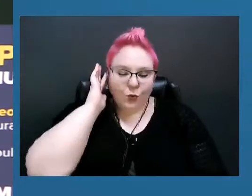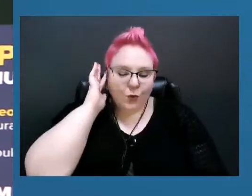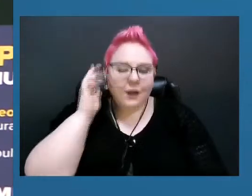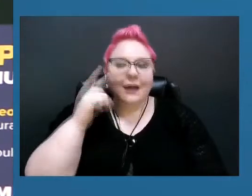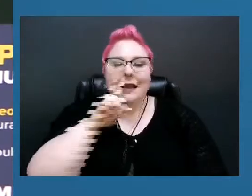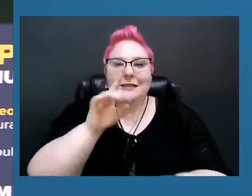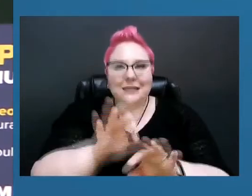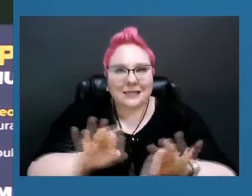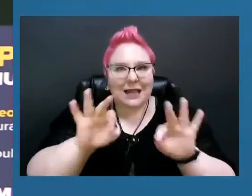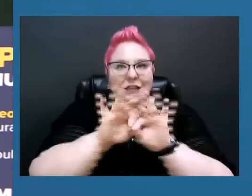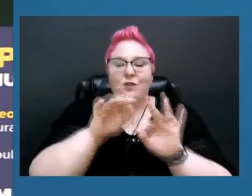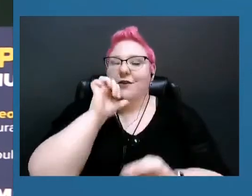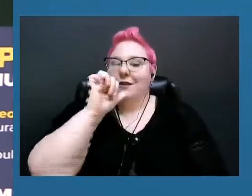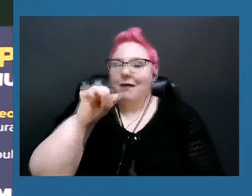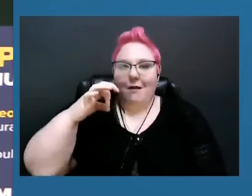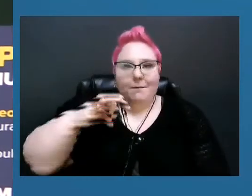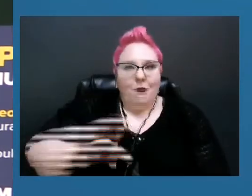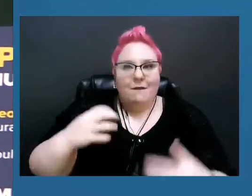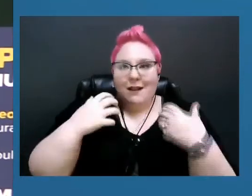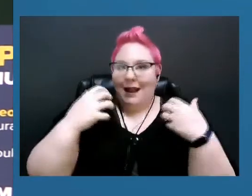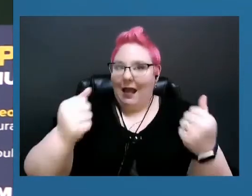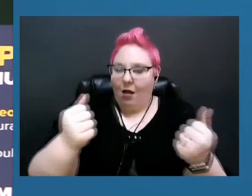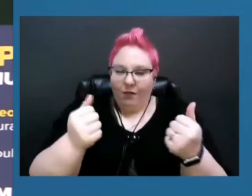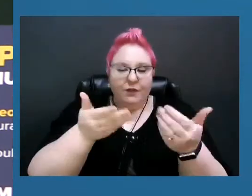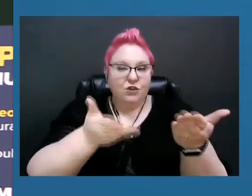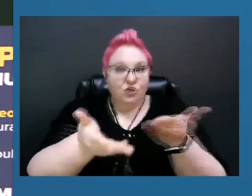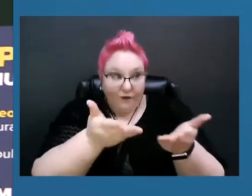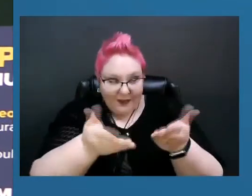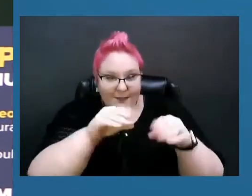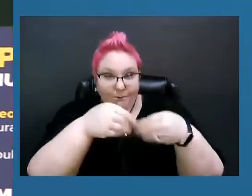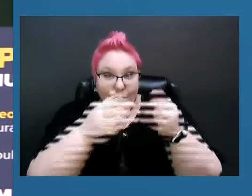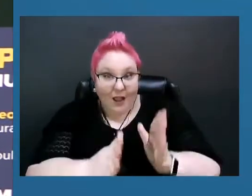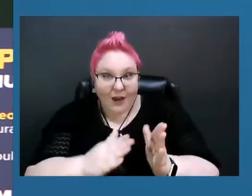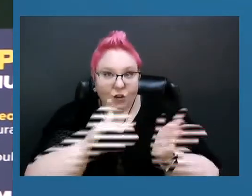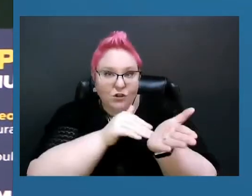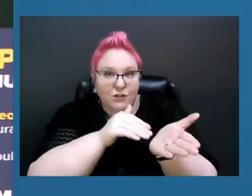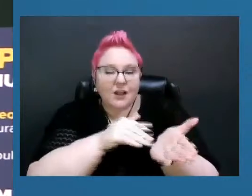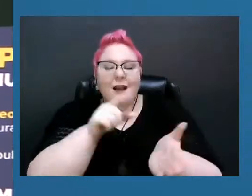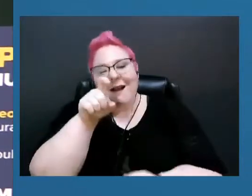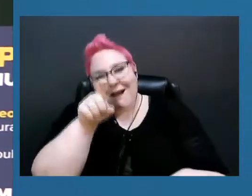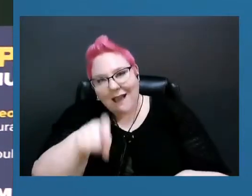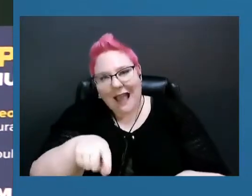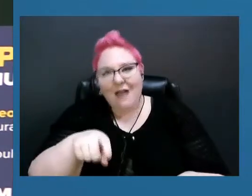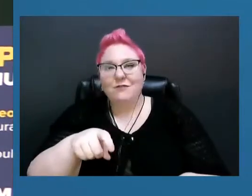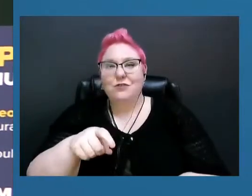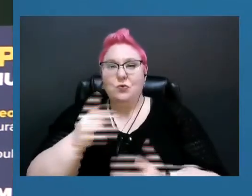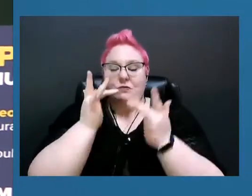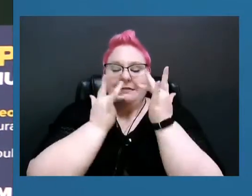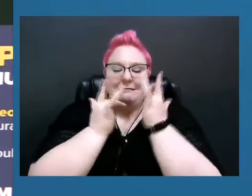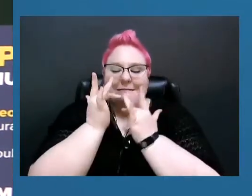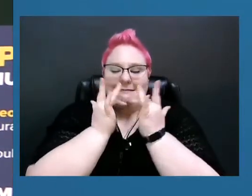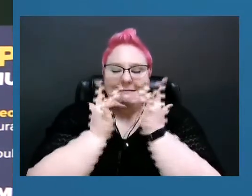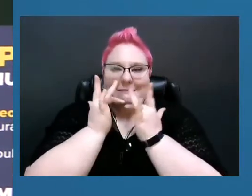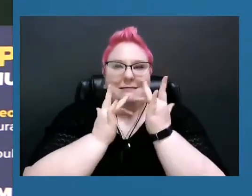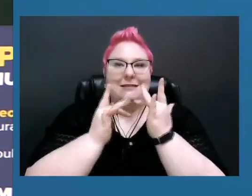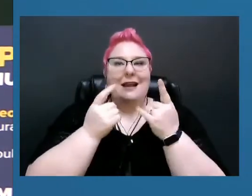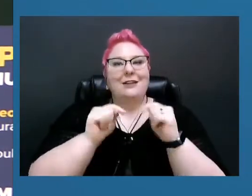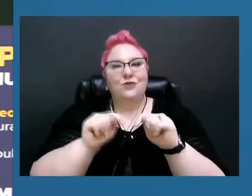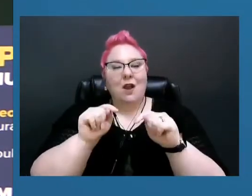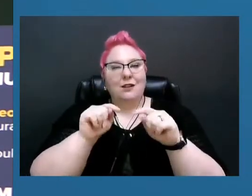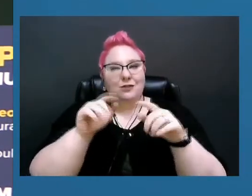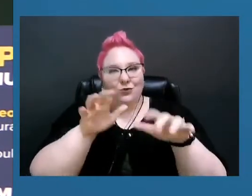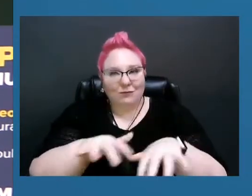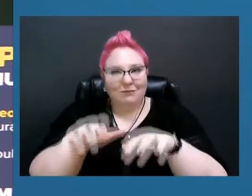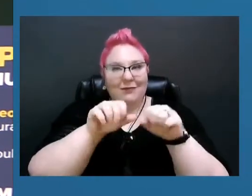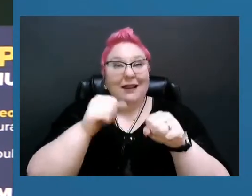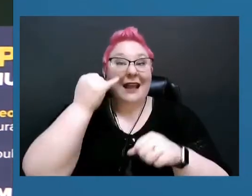for nonprofit health service providers to stretch scarce resources and to step in when key services are in